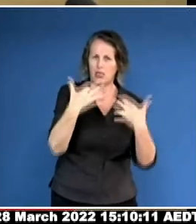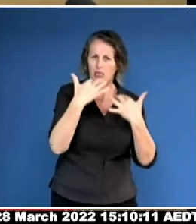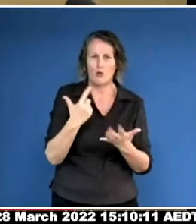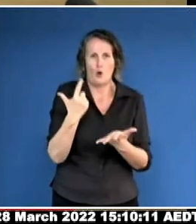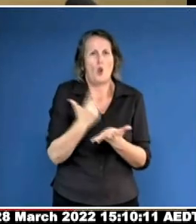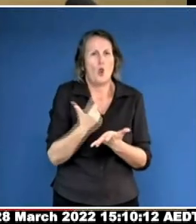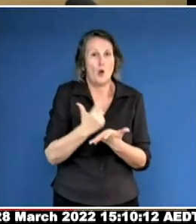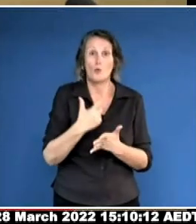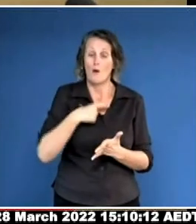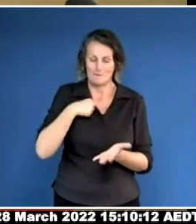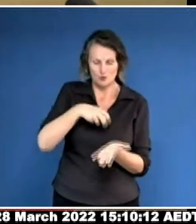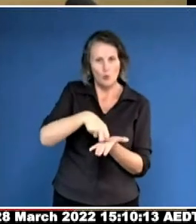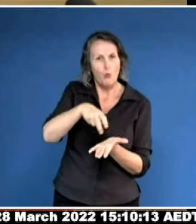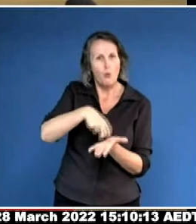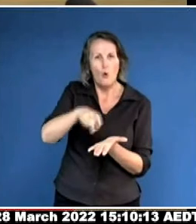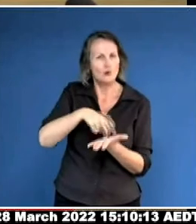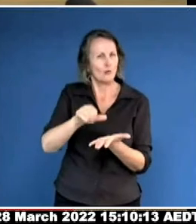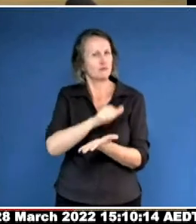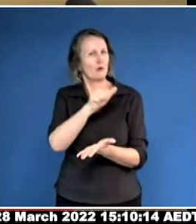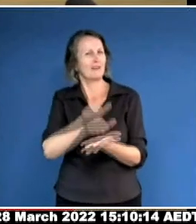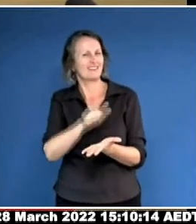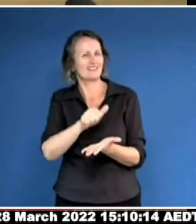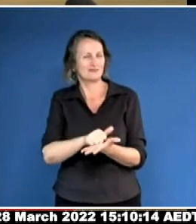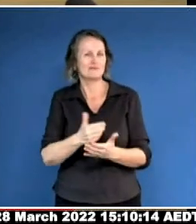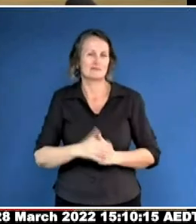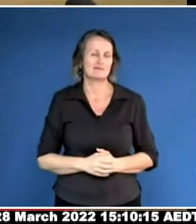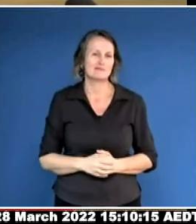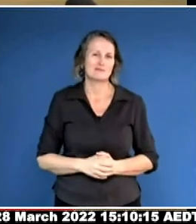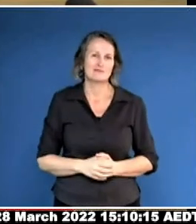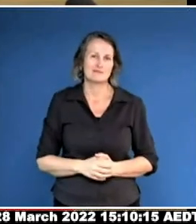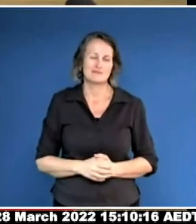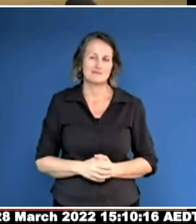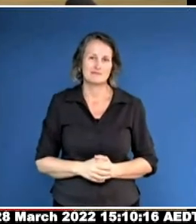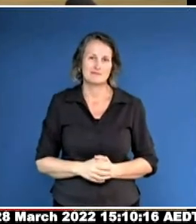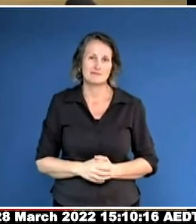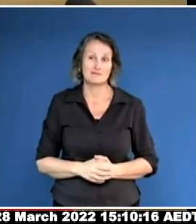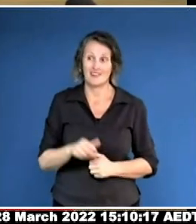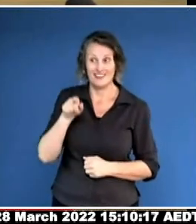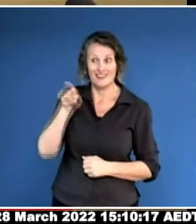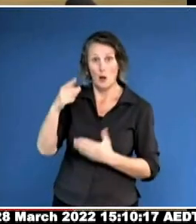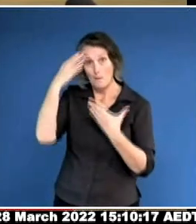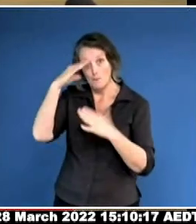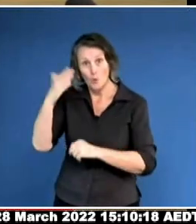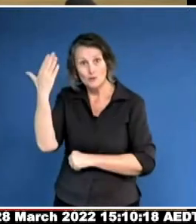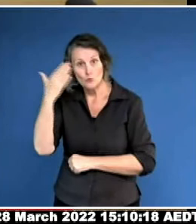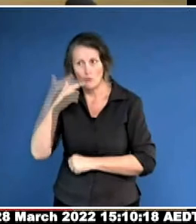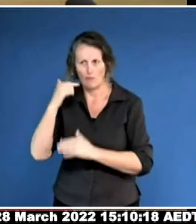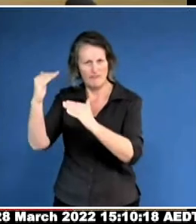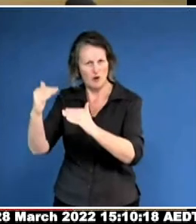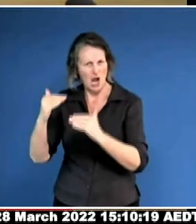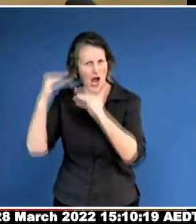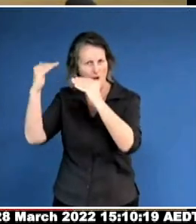funny. I'd had a higher level of education at the boarding school, and I was dissatisfied when I returned to the country